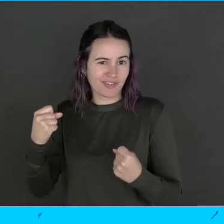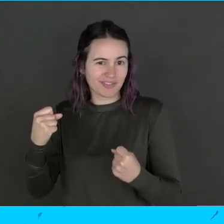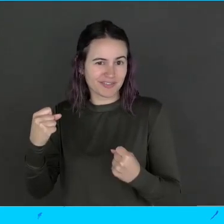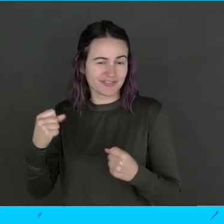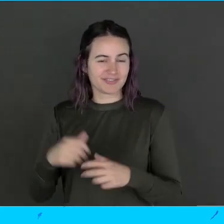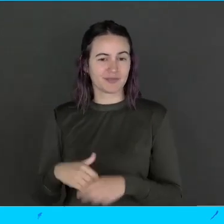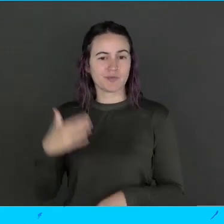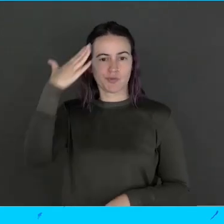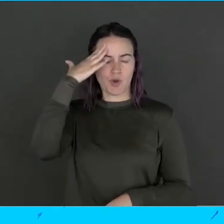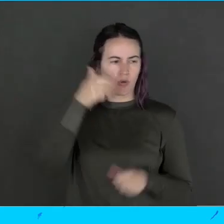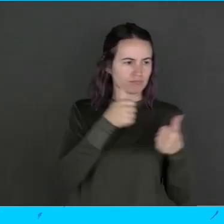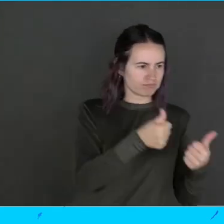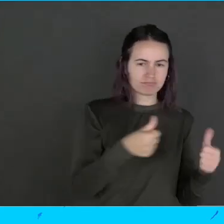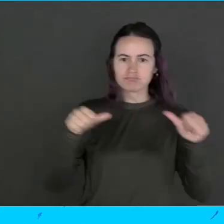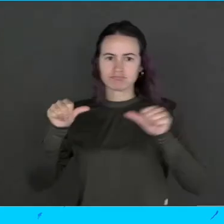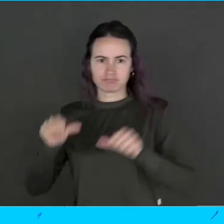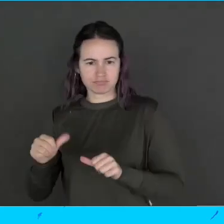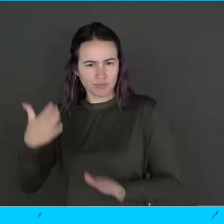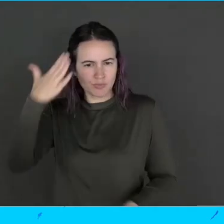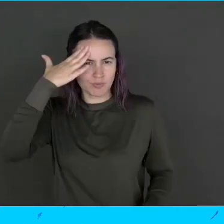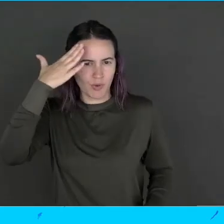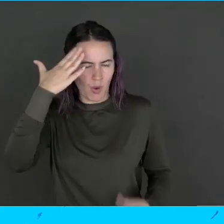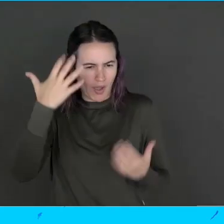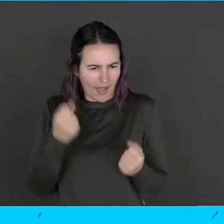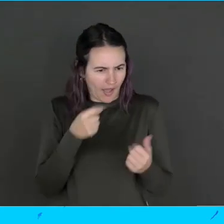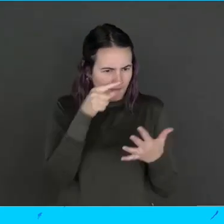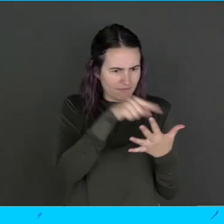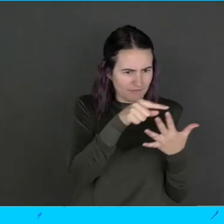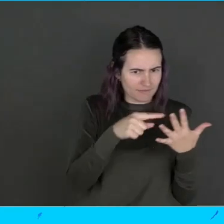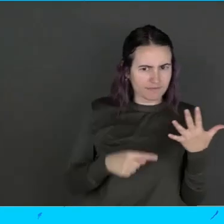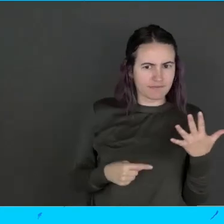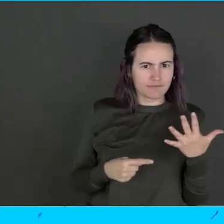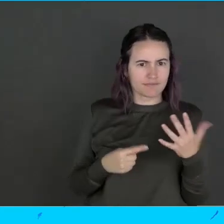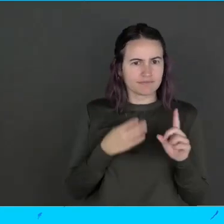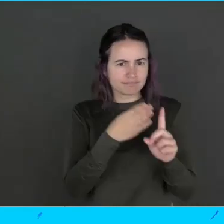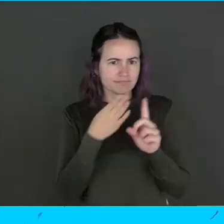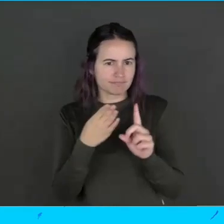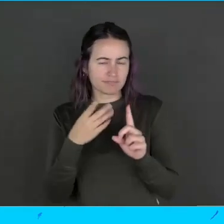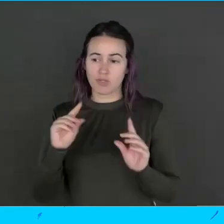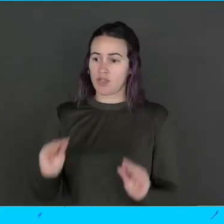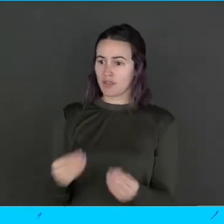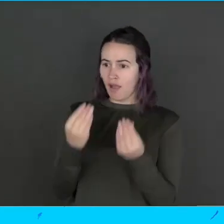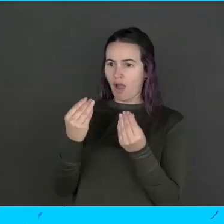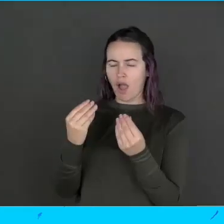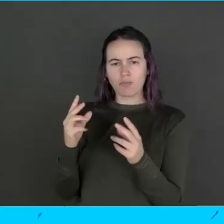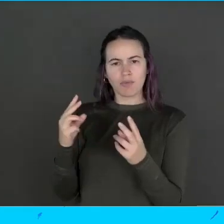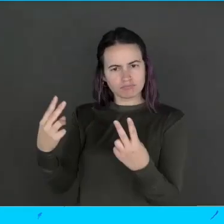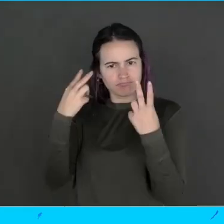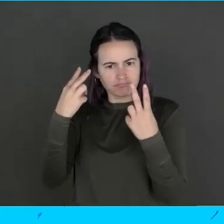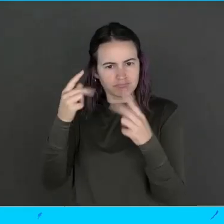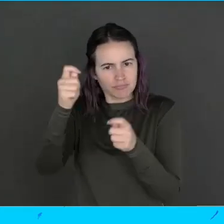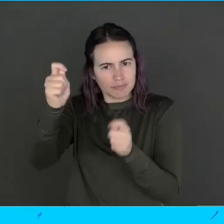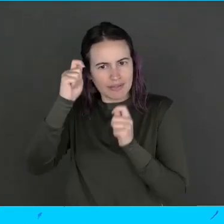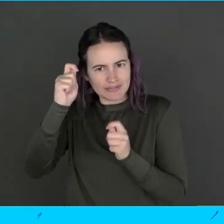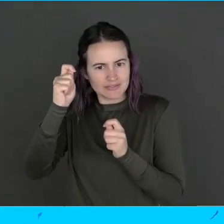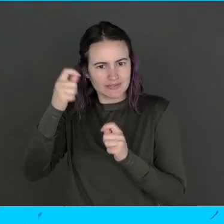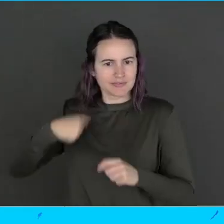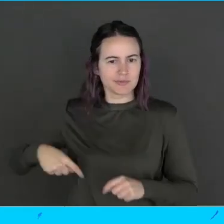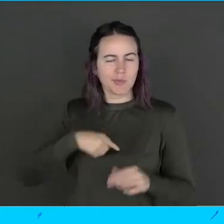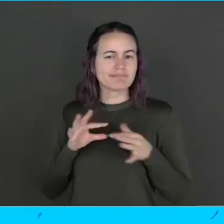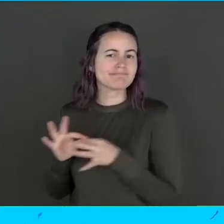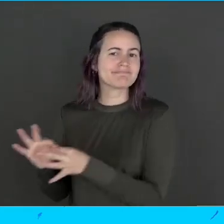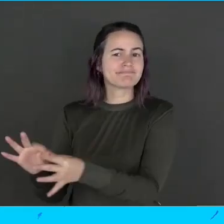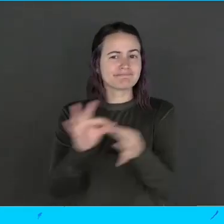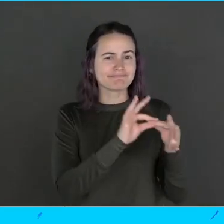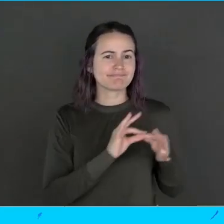wrong. We have tactics and we have tongues. Don't dismiss us because we're young. Let us unite, rise and lead. Let us plant the